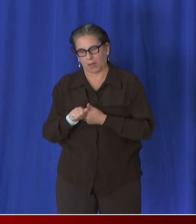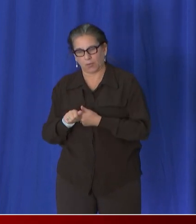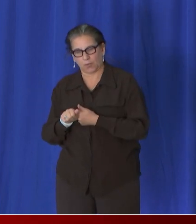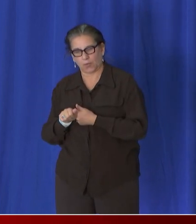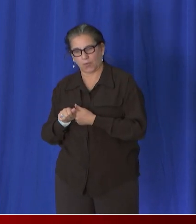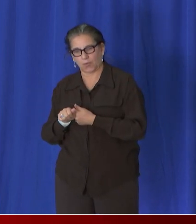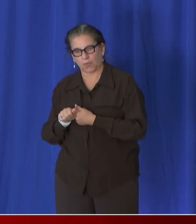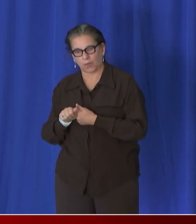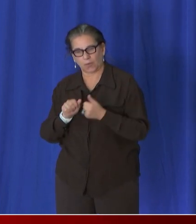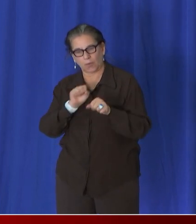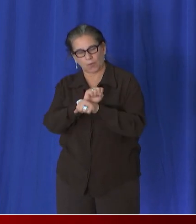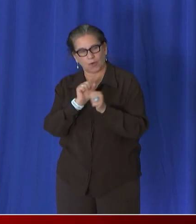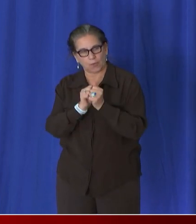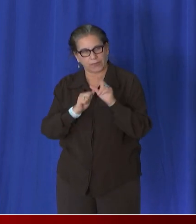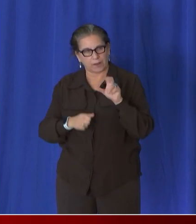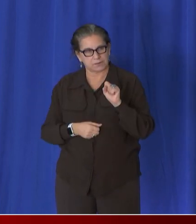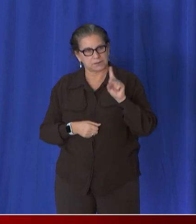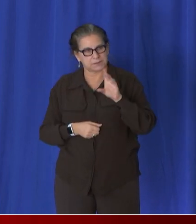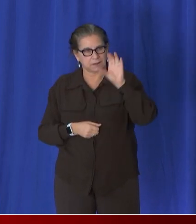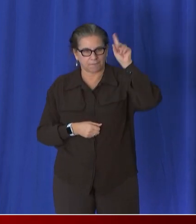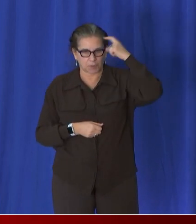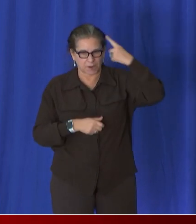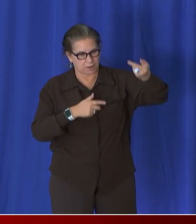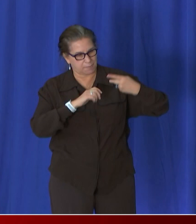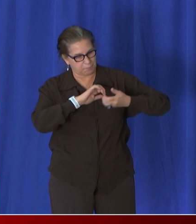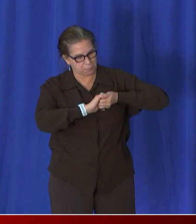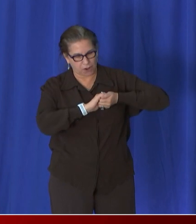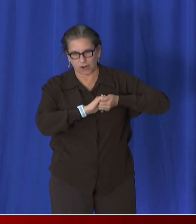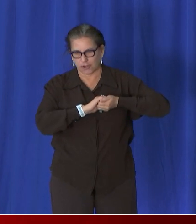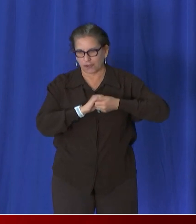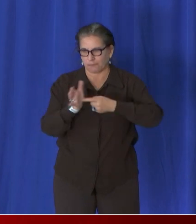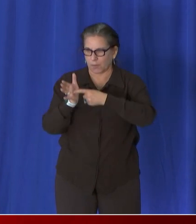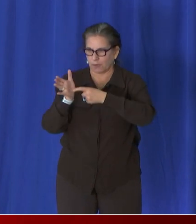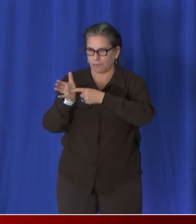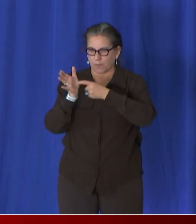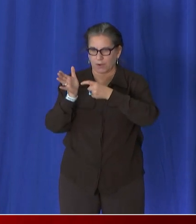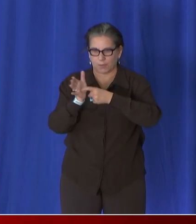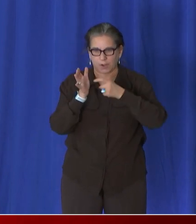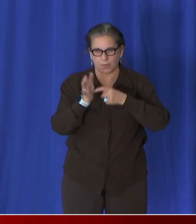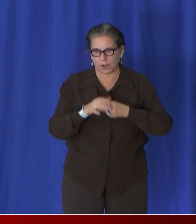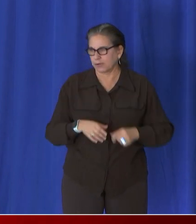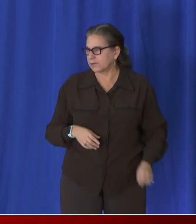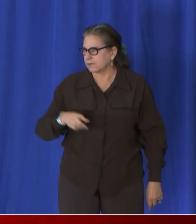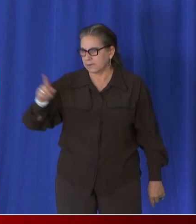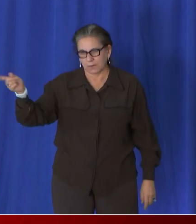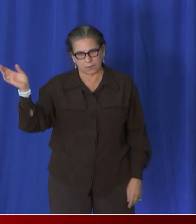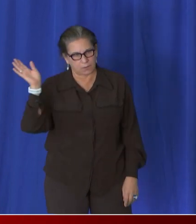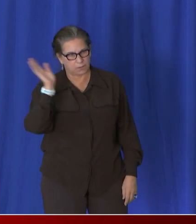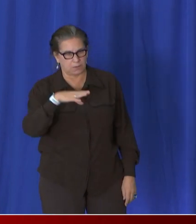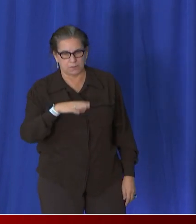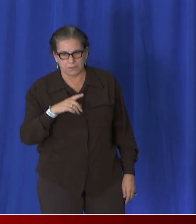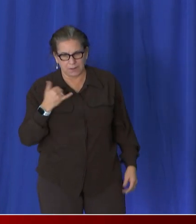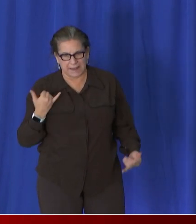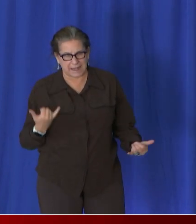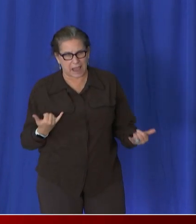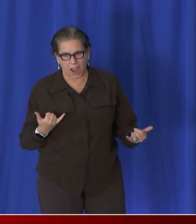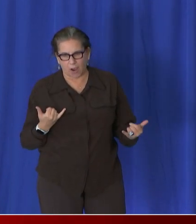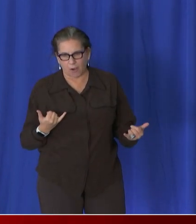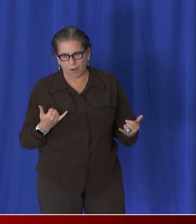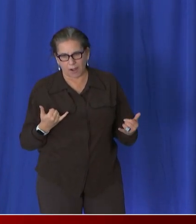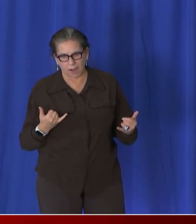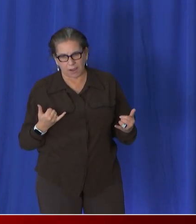work. And we've seen these mandates pop up now in a number of major cities. Is there one that might be a good parallel for people